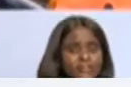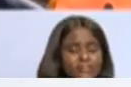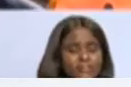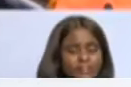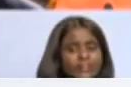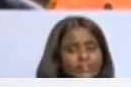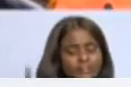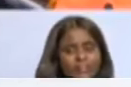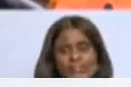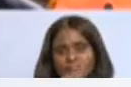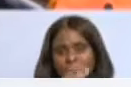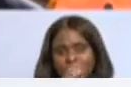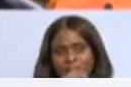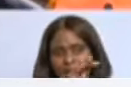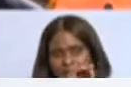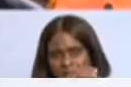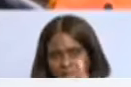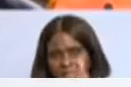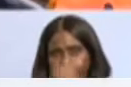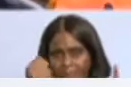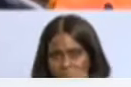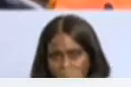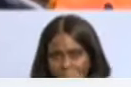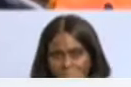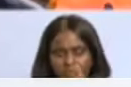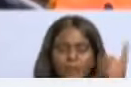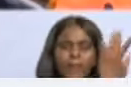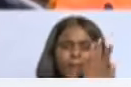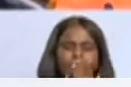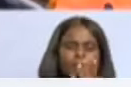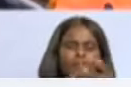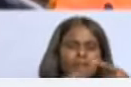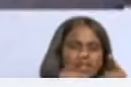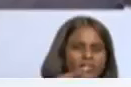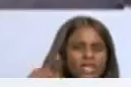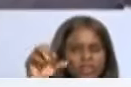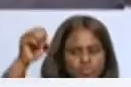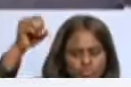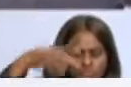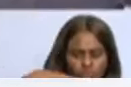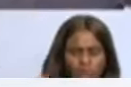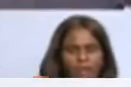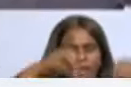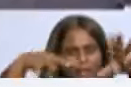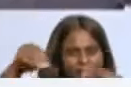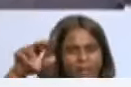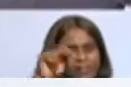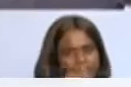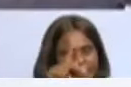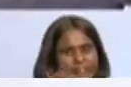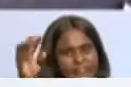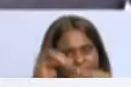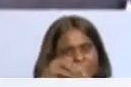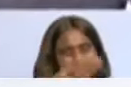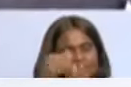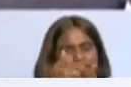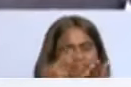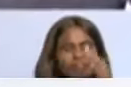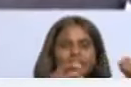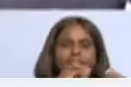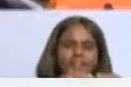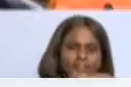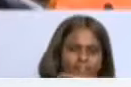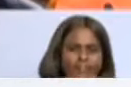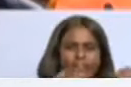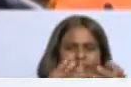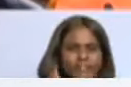ZESCO is spearheading the development of several solar electricity projects. This is in addition to a number of